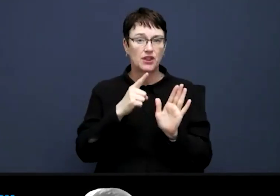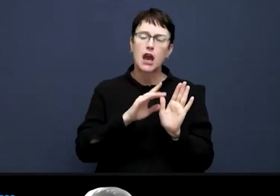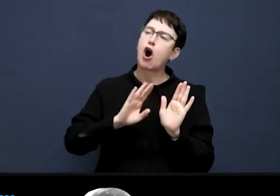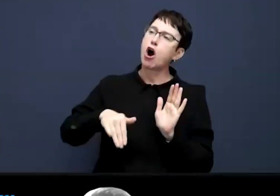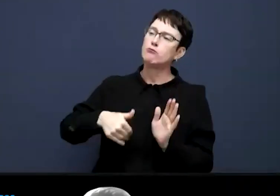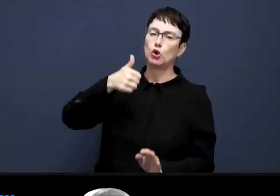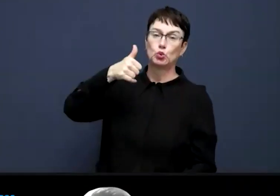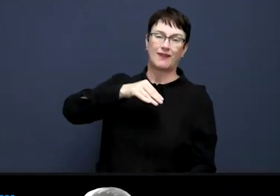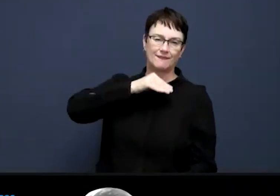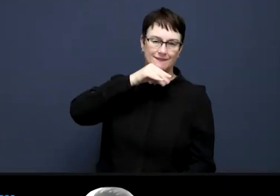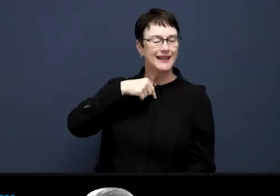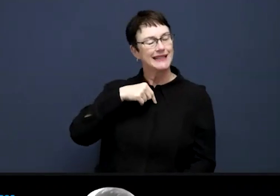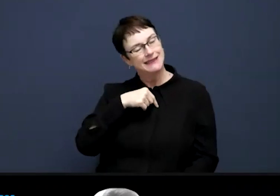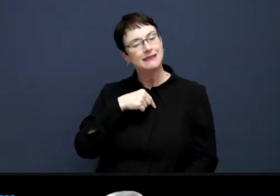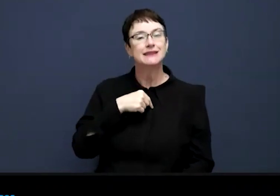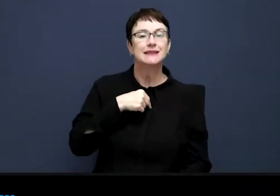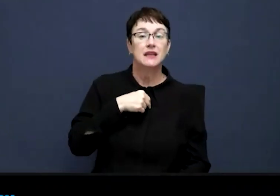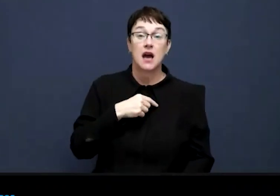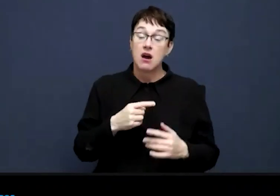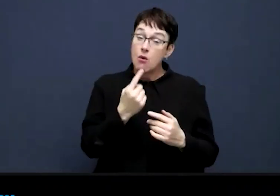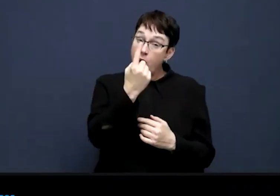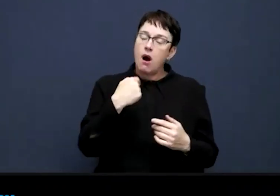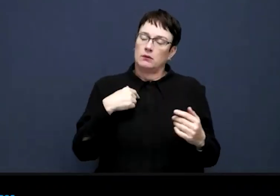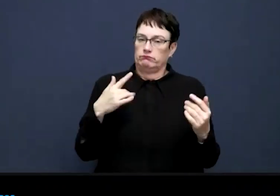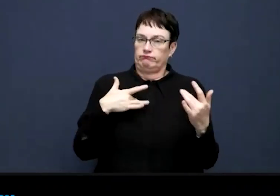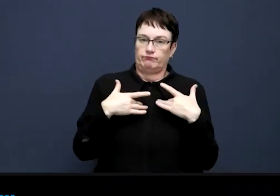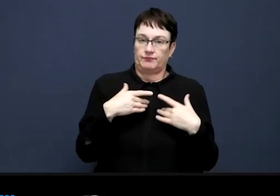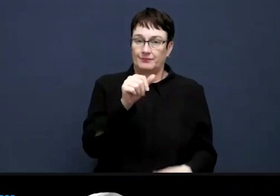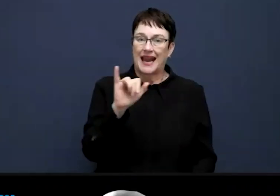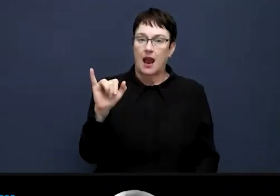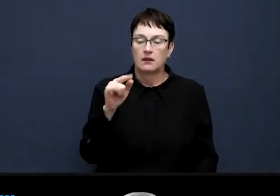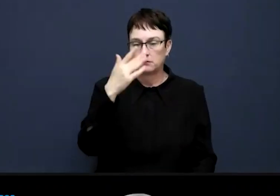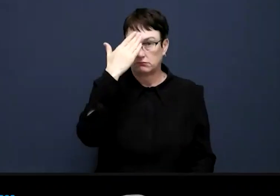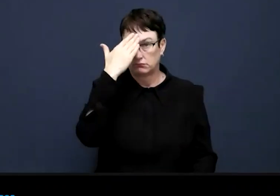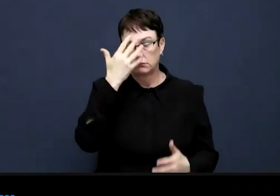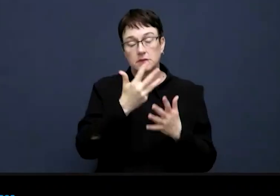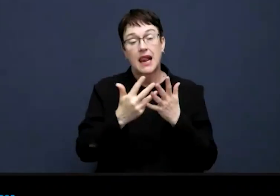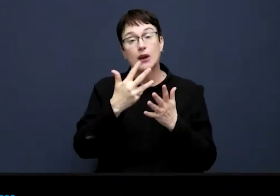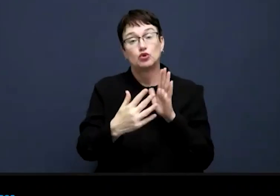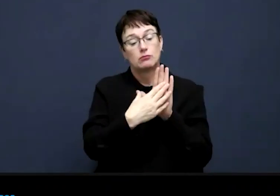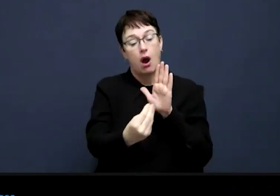with AI, we're all aware that large language models tend to